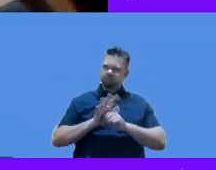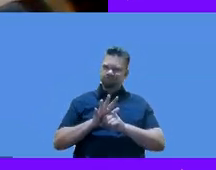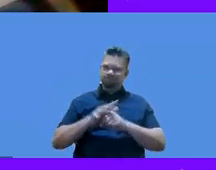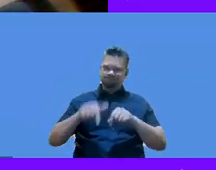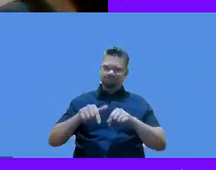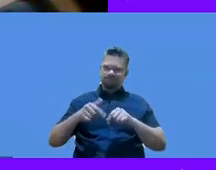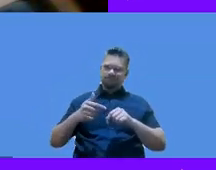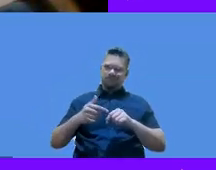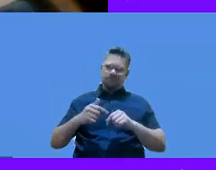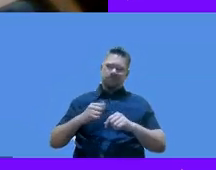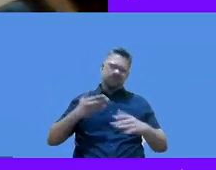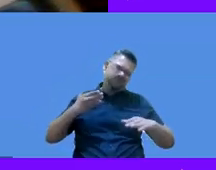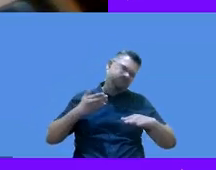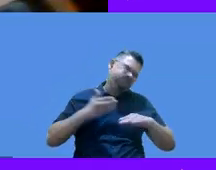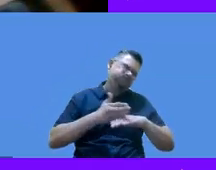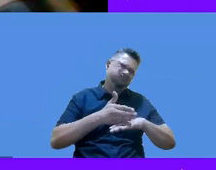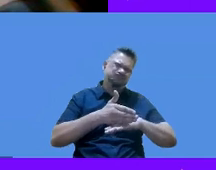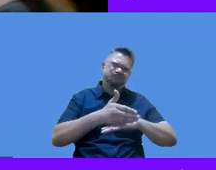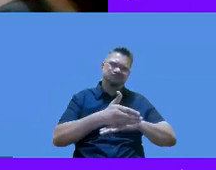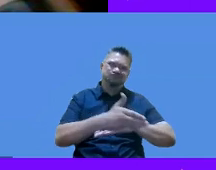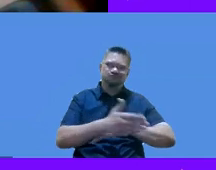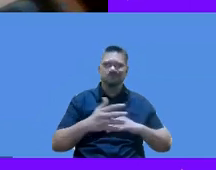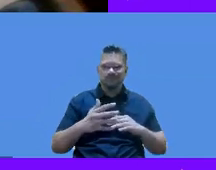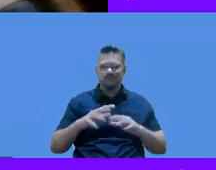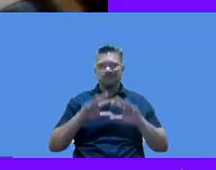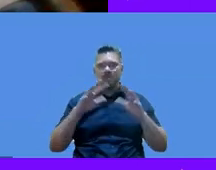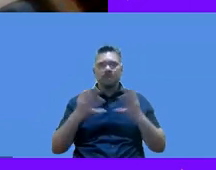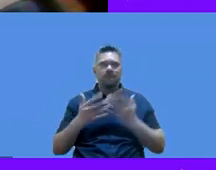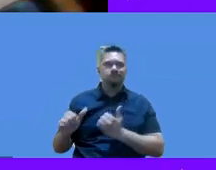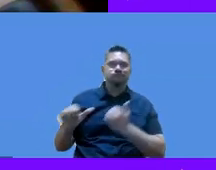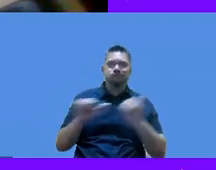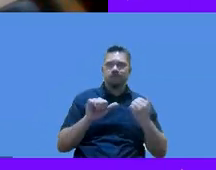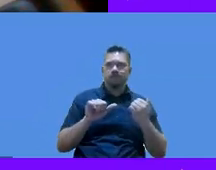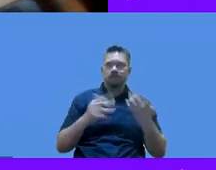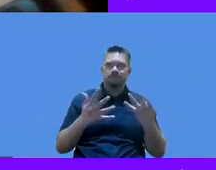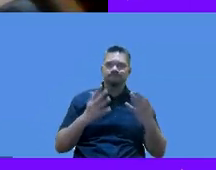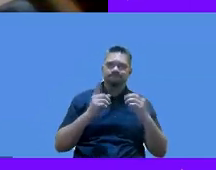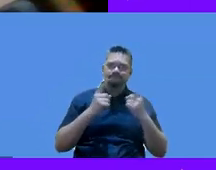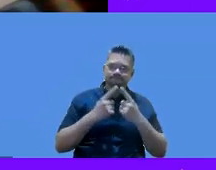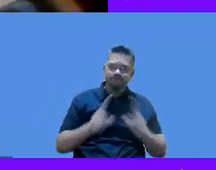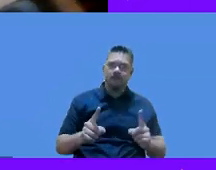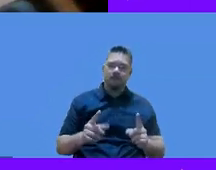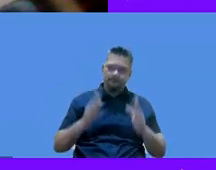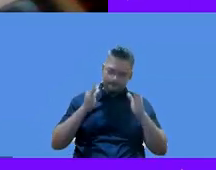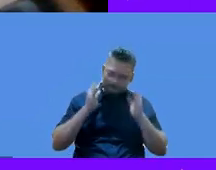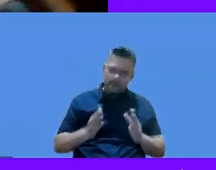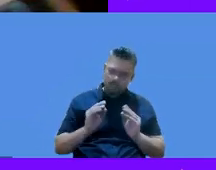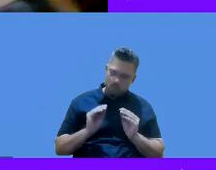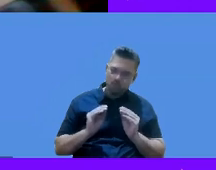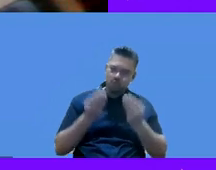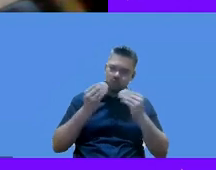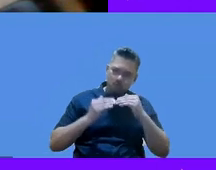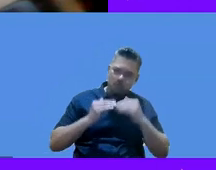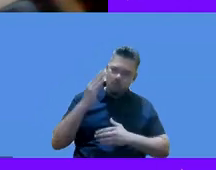also established the need to invest in the well-being of adolescent and youth while including them in the process of decision-making for a better and